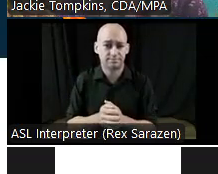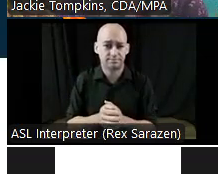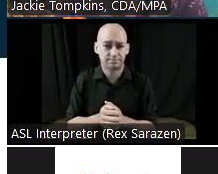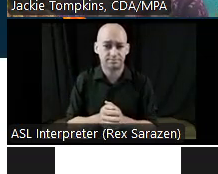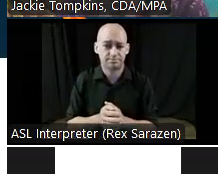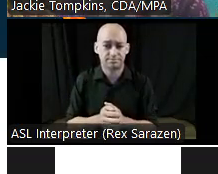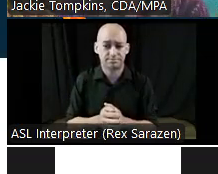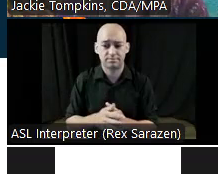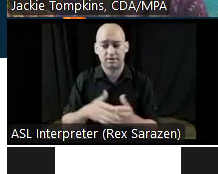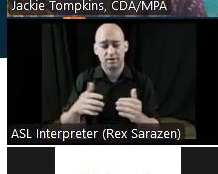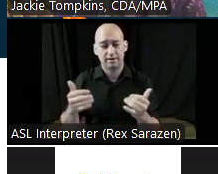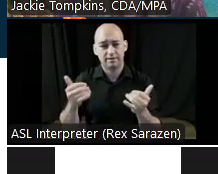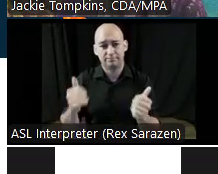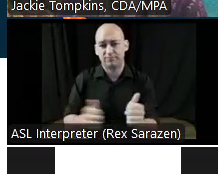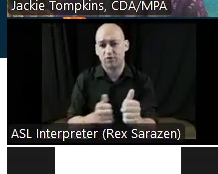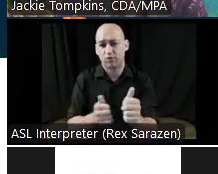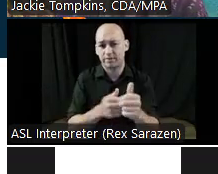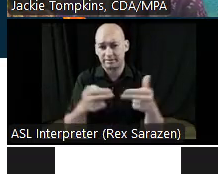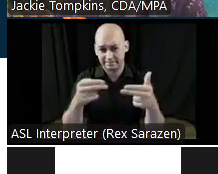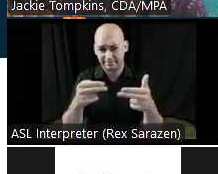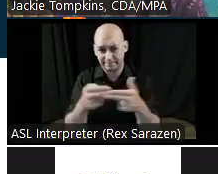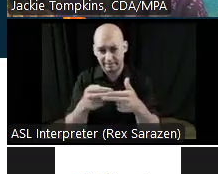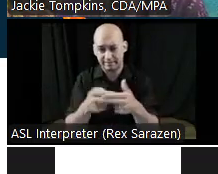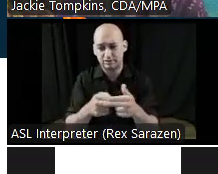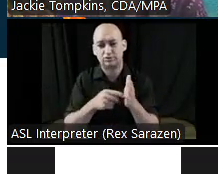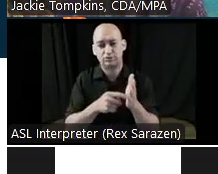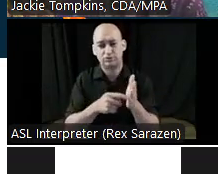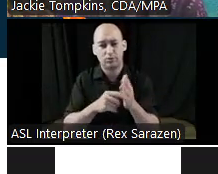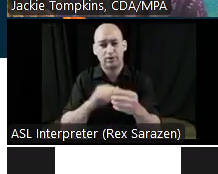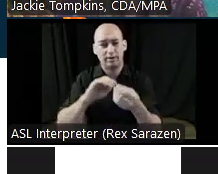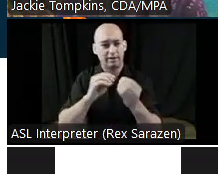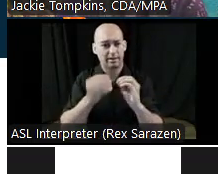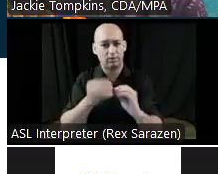The following slides are just showing you the number of